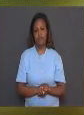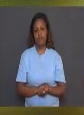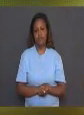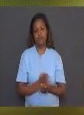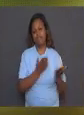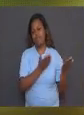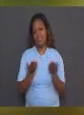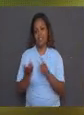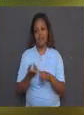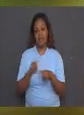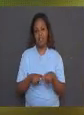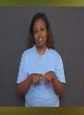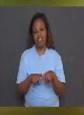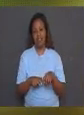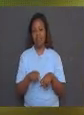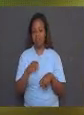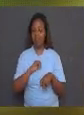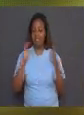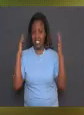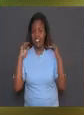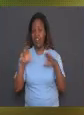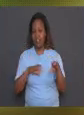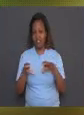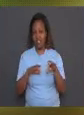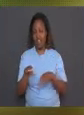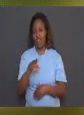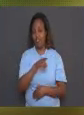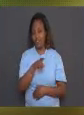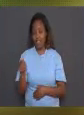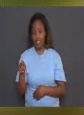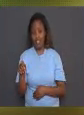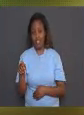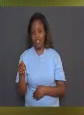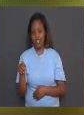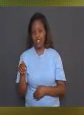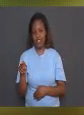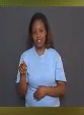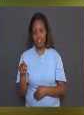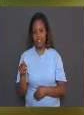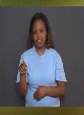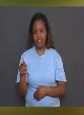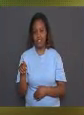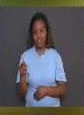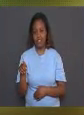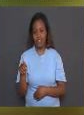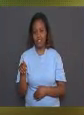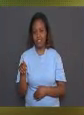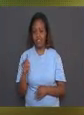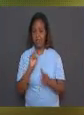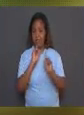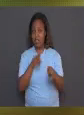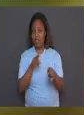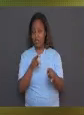Welcome back. I hope you were able to find an